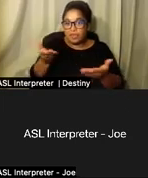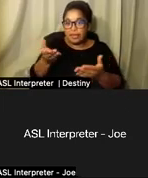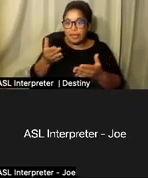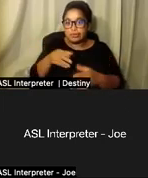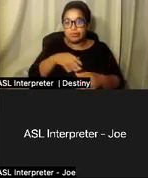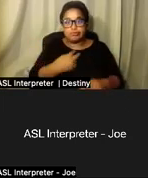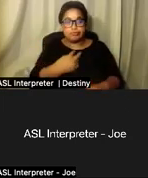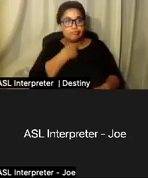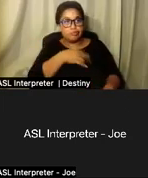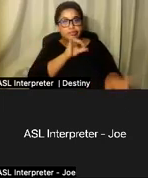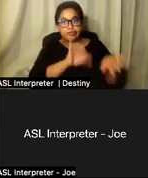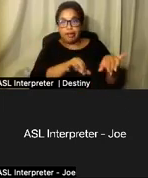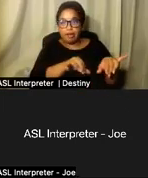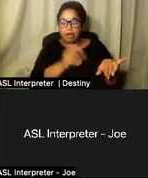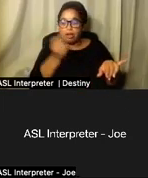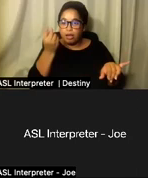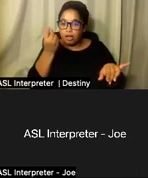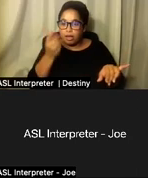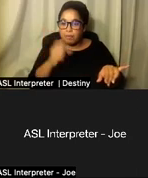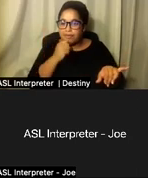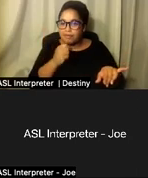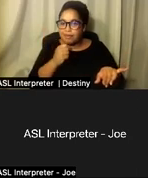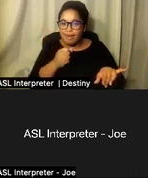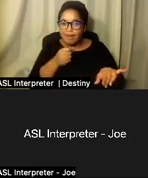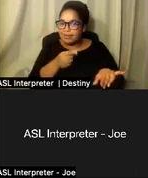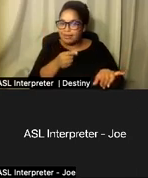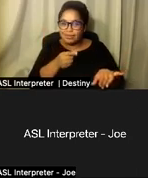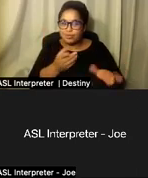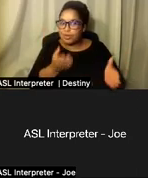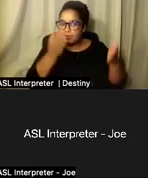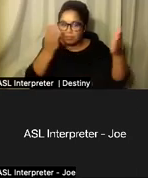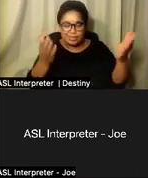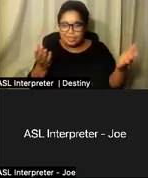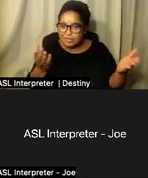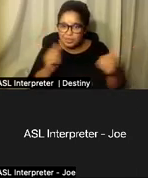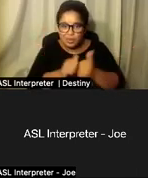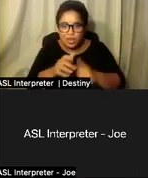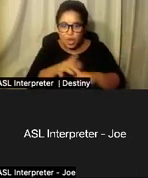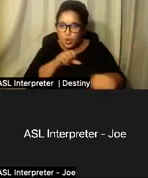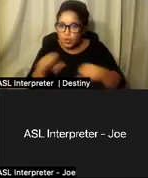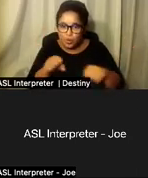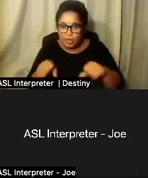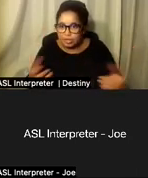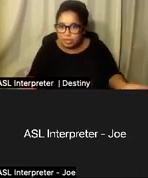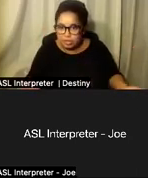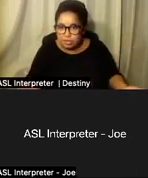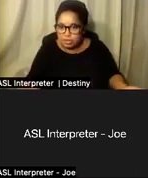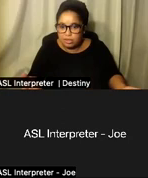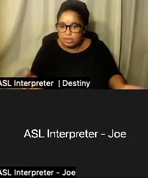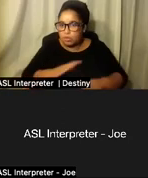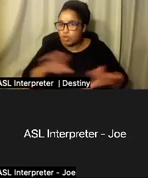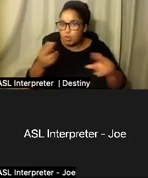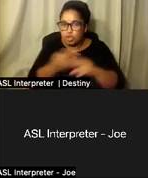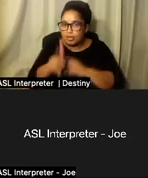wall to some degree, but these are never recommended with earthquake forces. So do not use